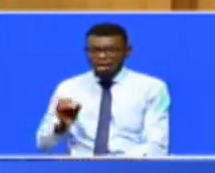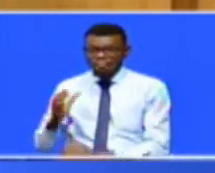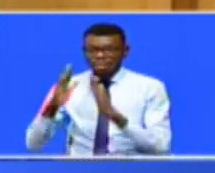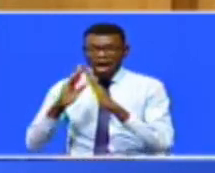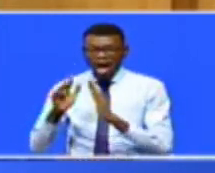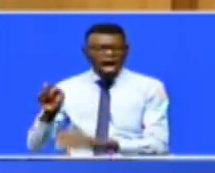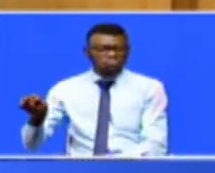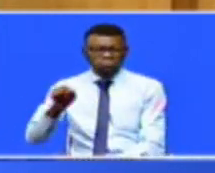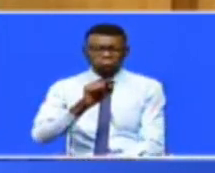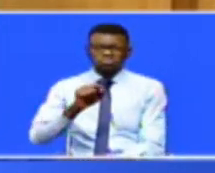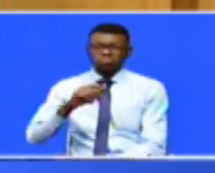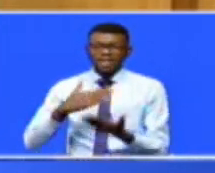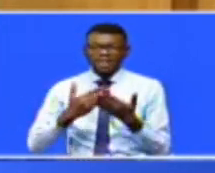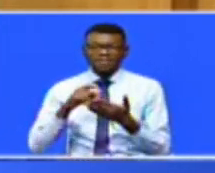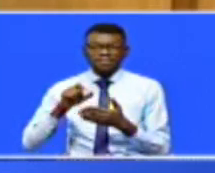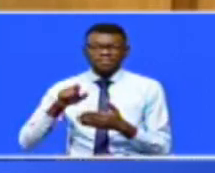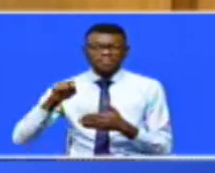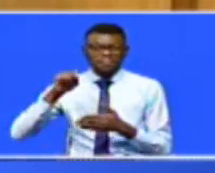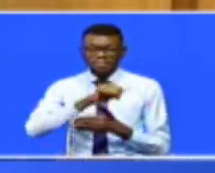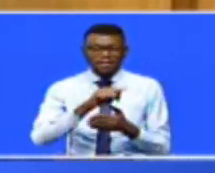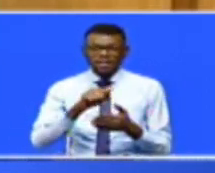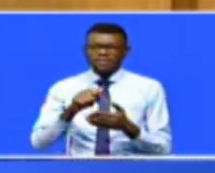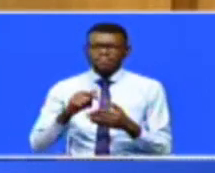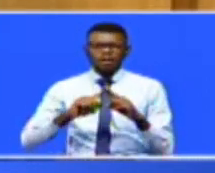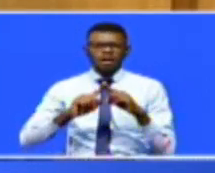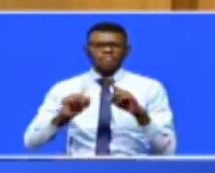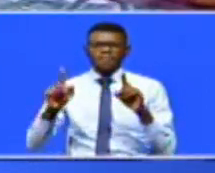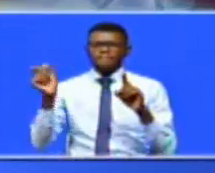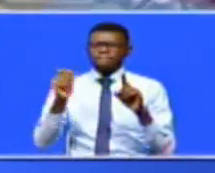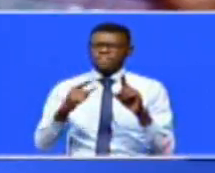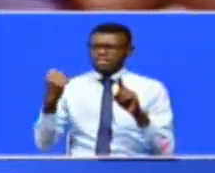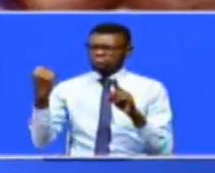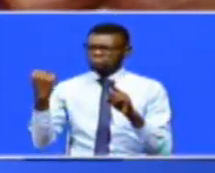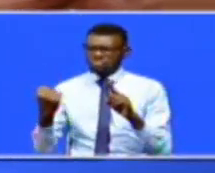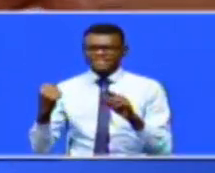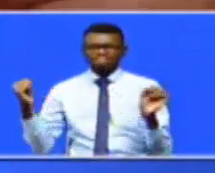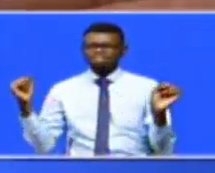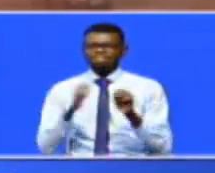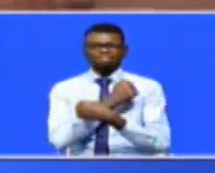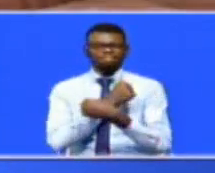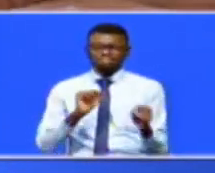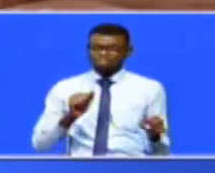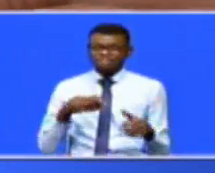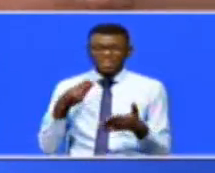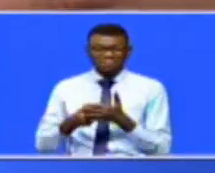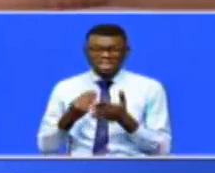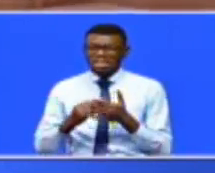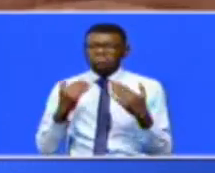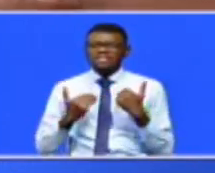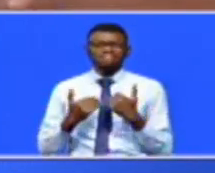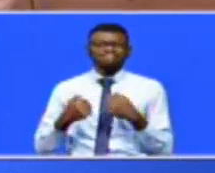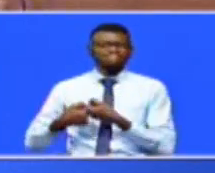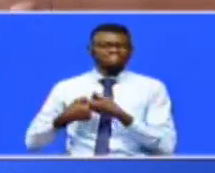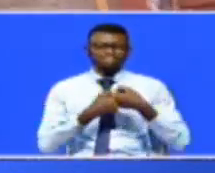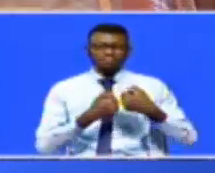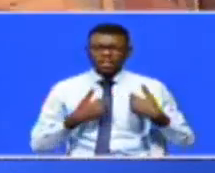usually pay rent on time were unable to pay for May 2020. In order to cope with the financial distress, a